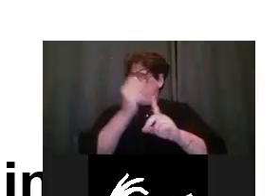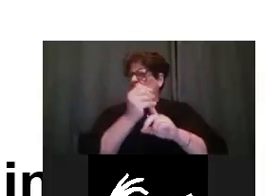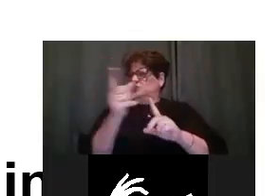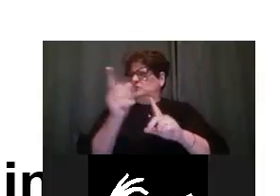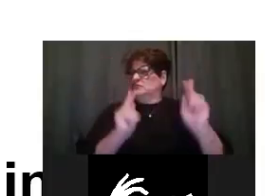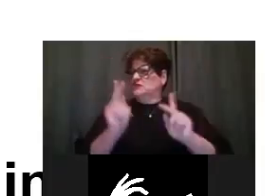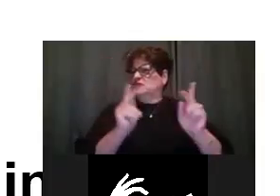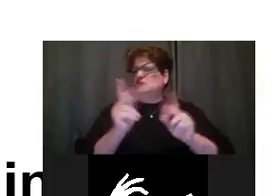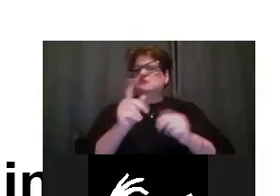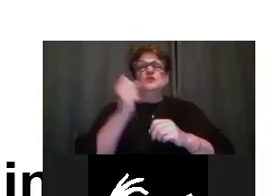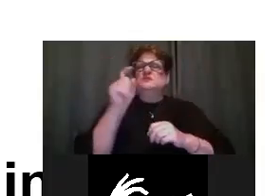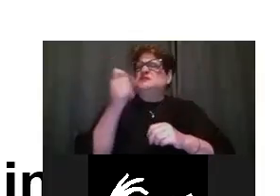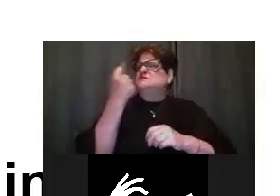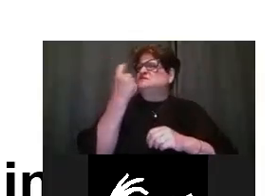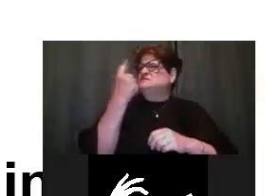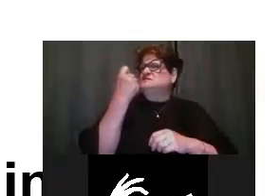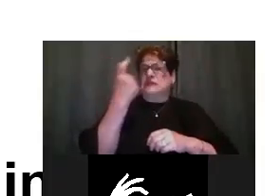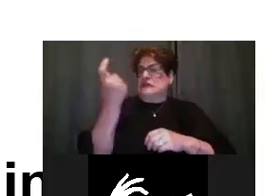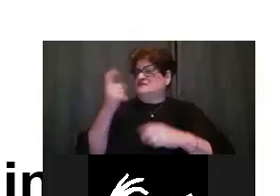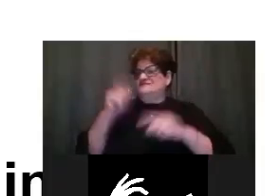these experiences affect their needs.